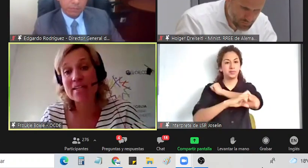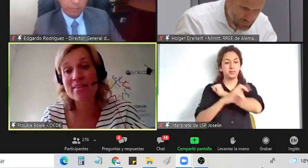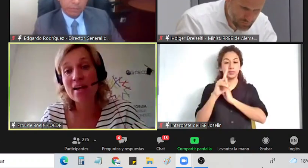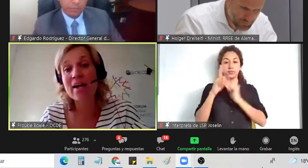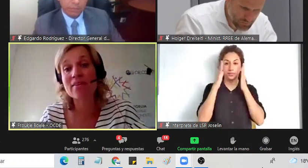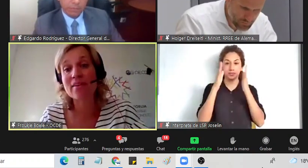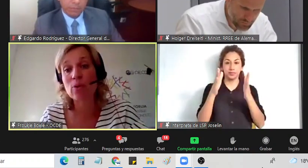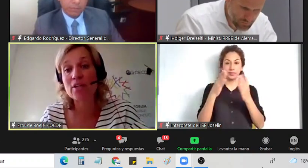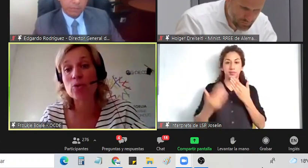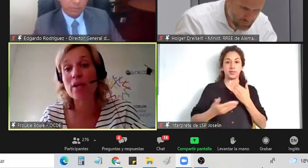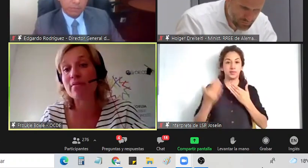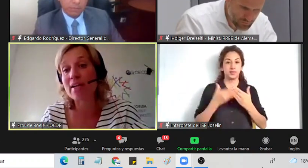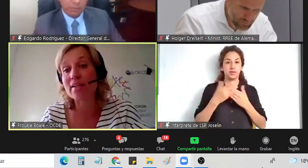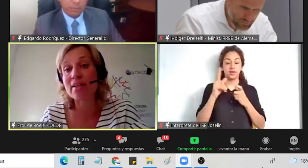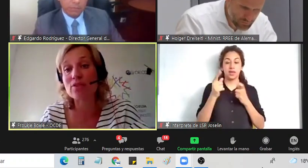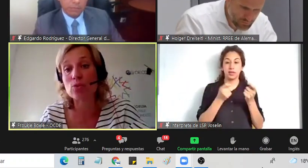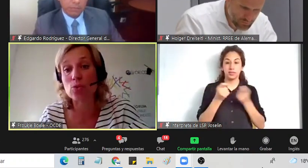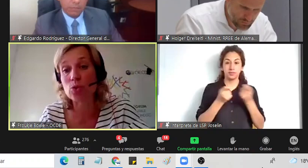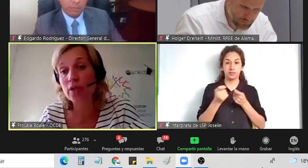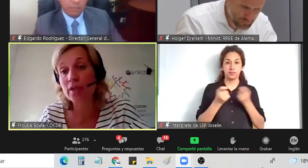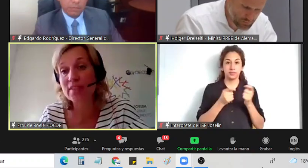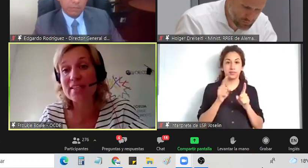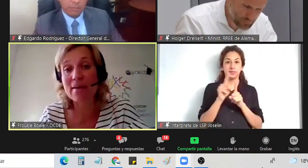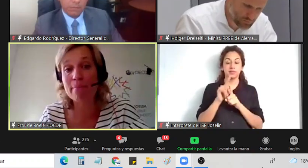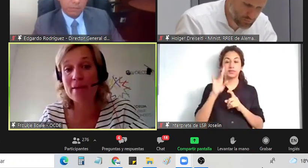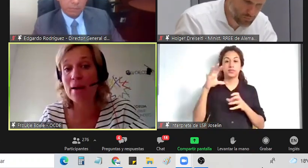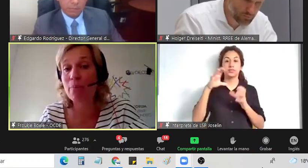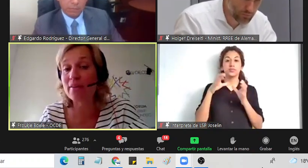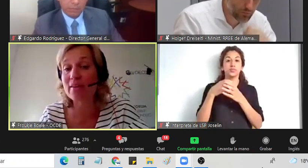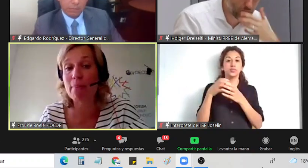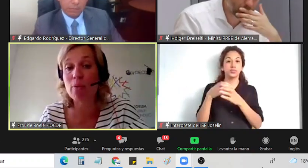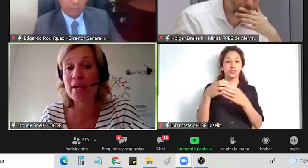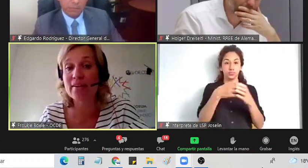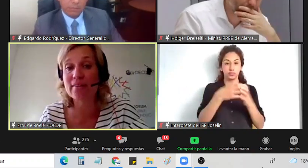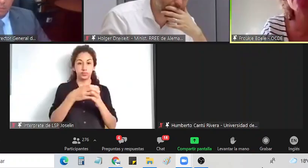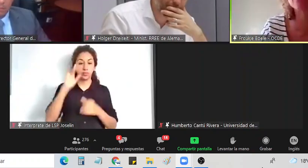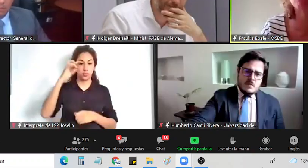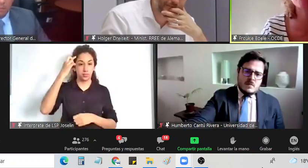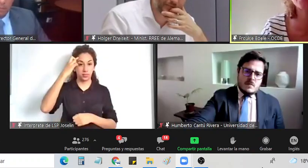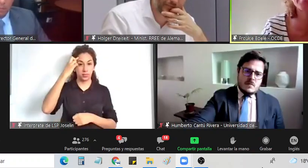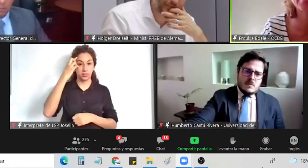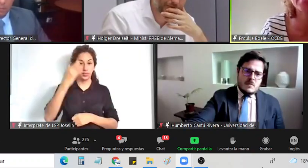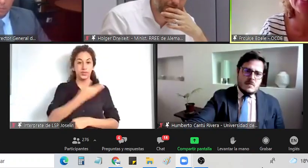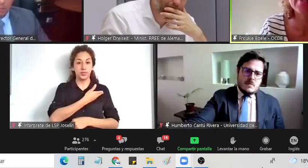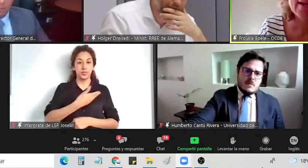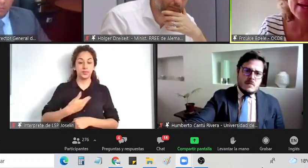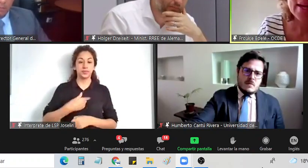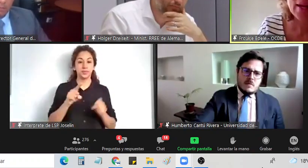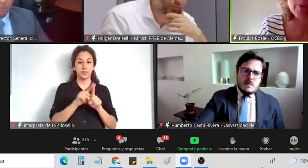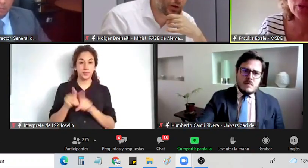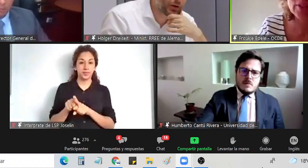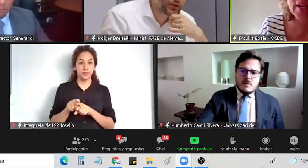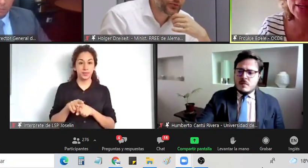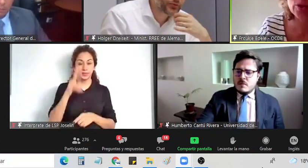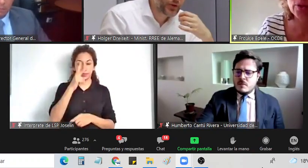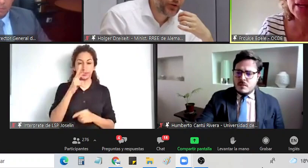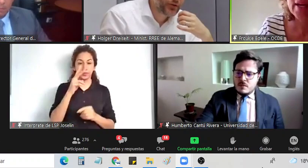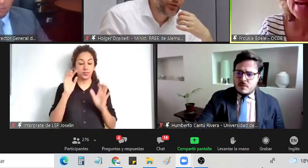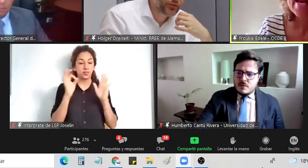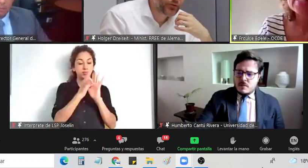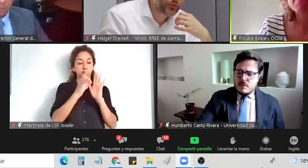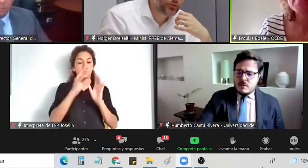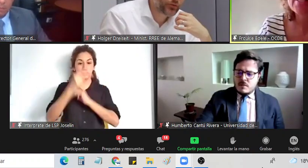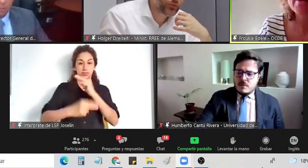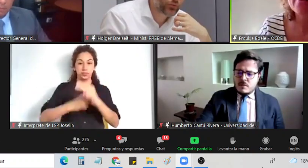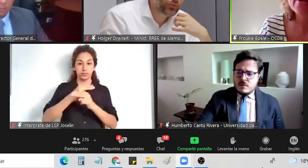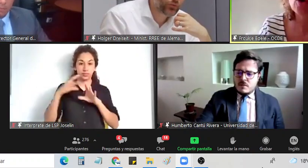countries uh a link to facilitate the different institutions and the political policies that converge